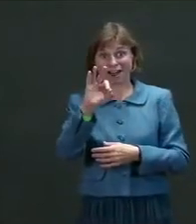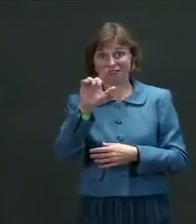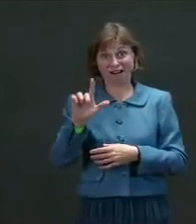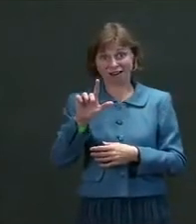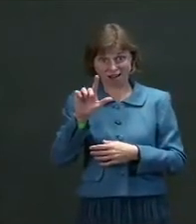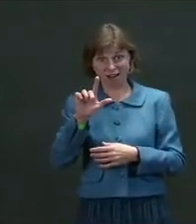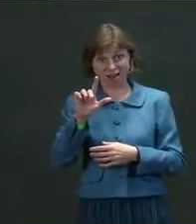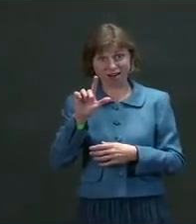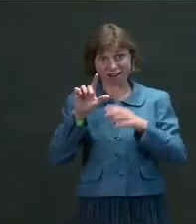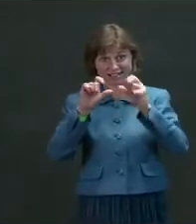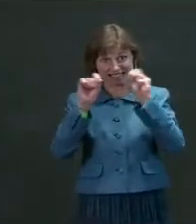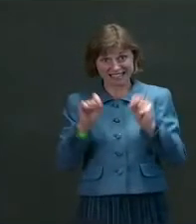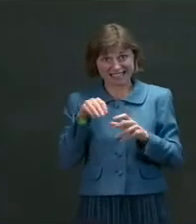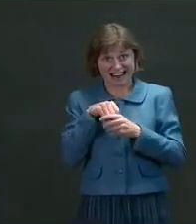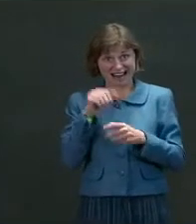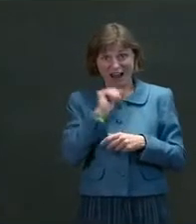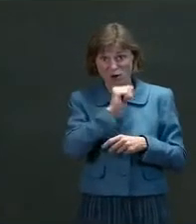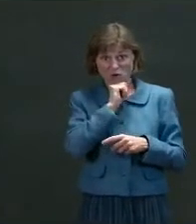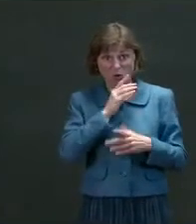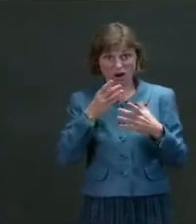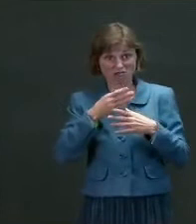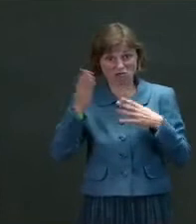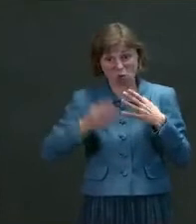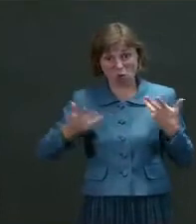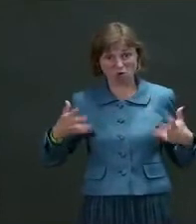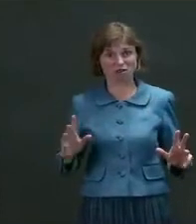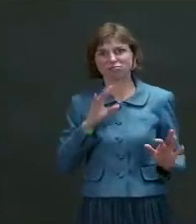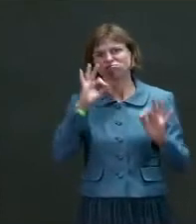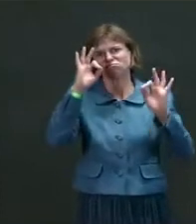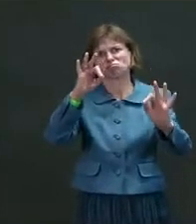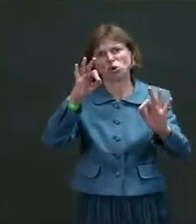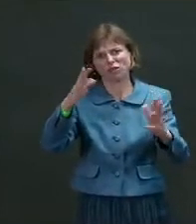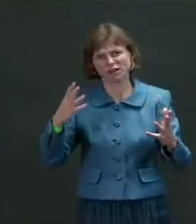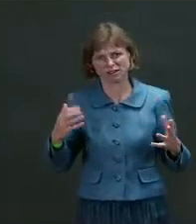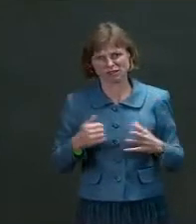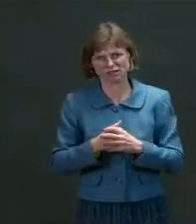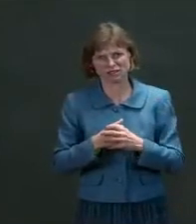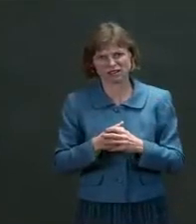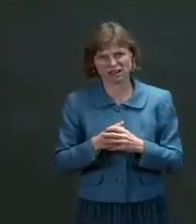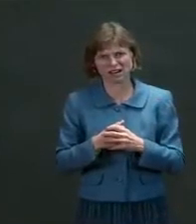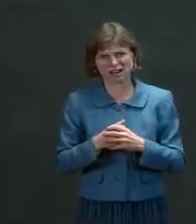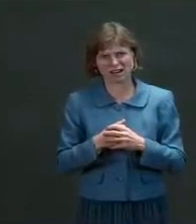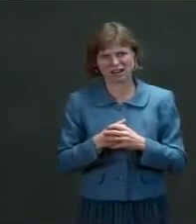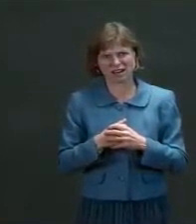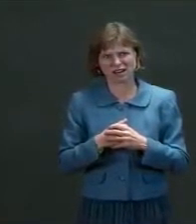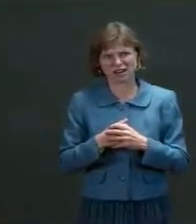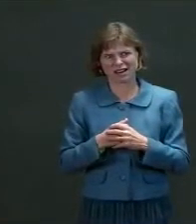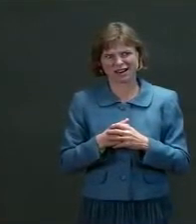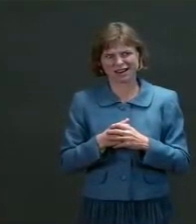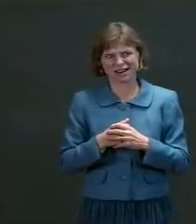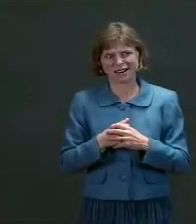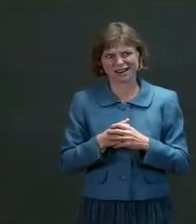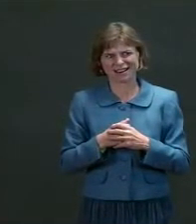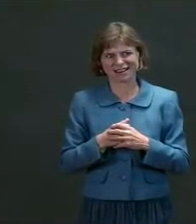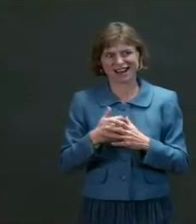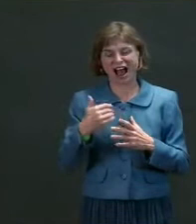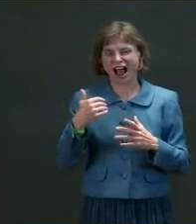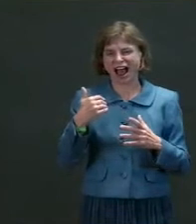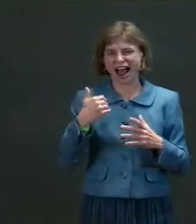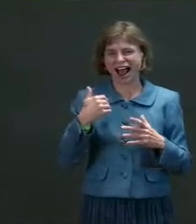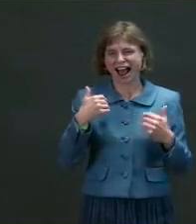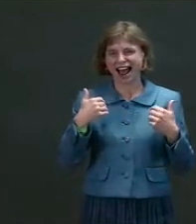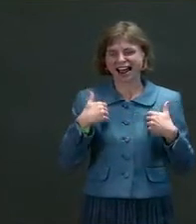it was the perfect partnership. I got a call during the Super Bowl from the commissioner of football